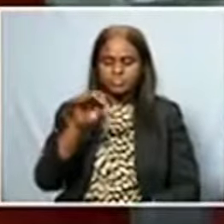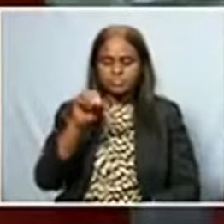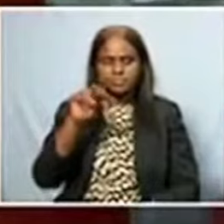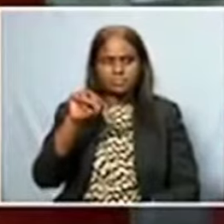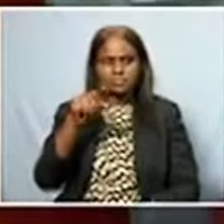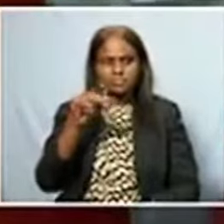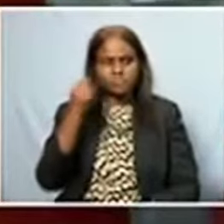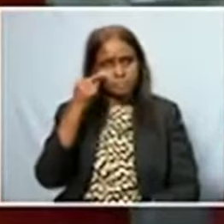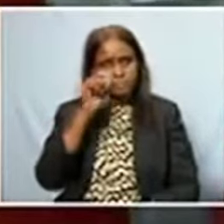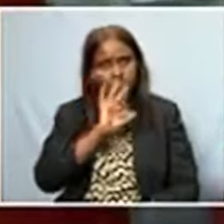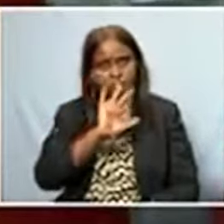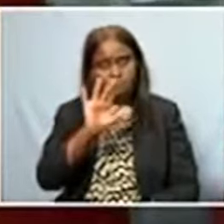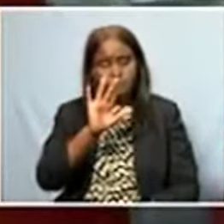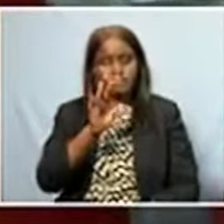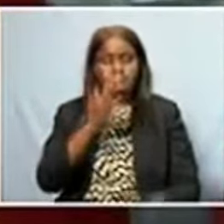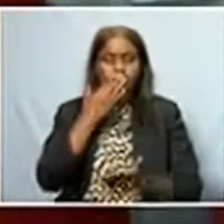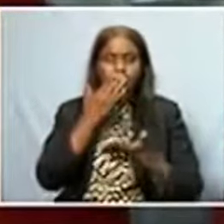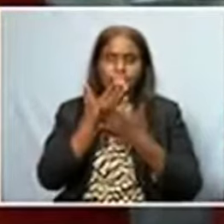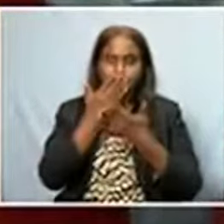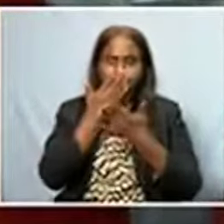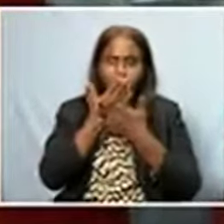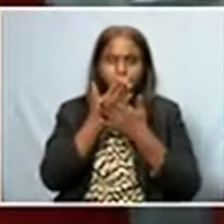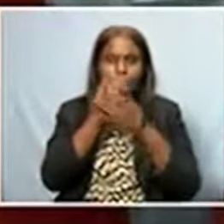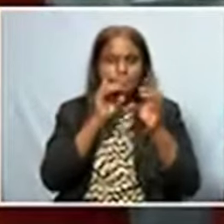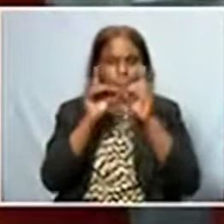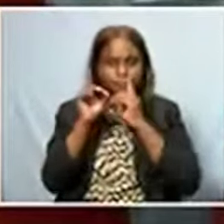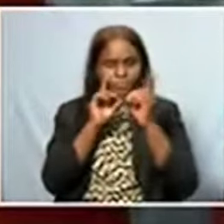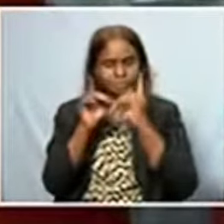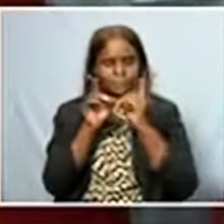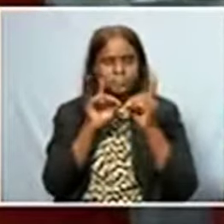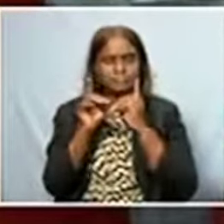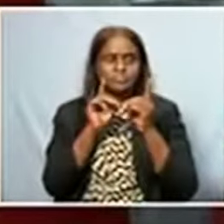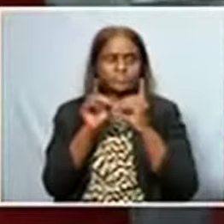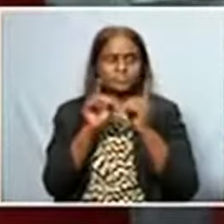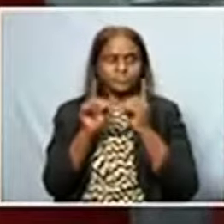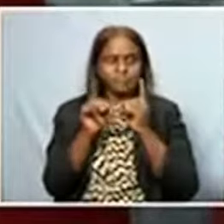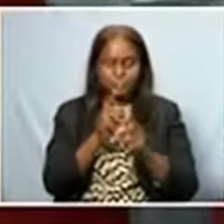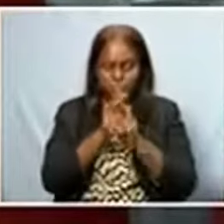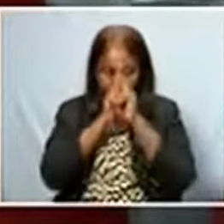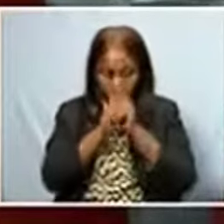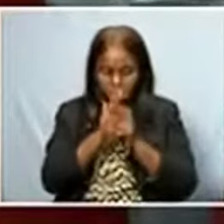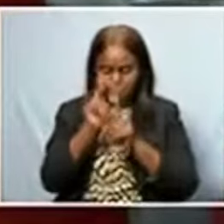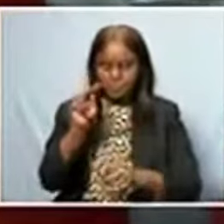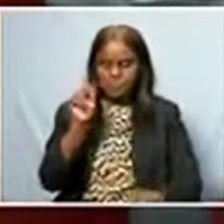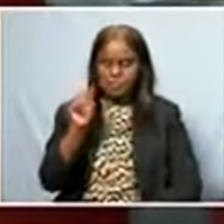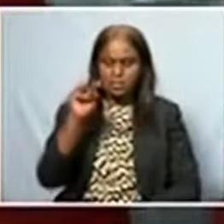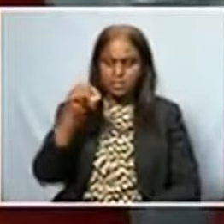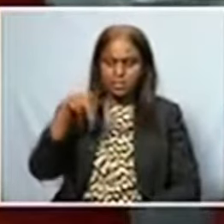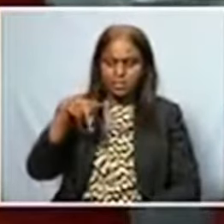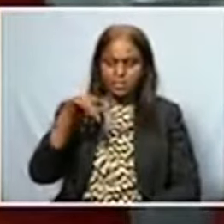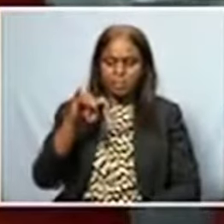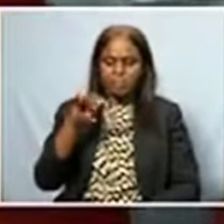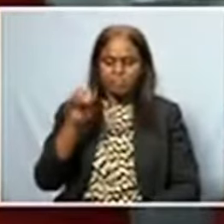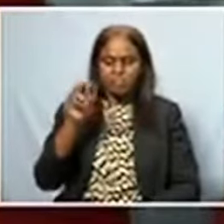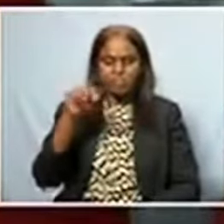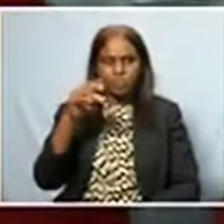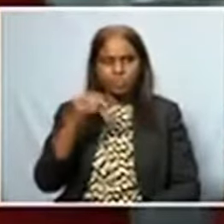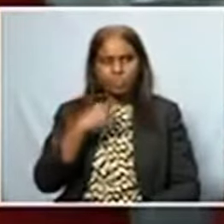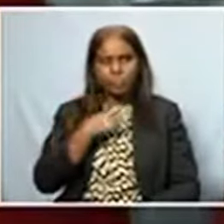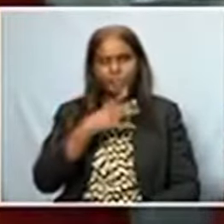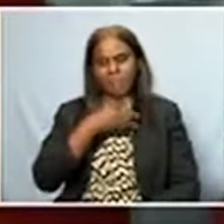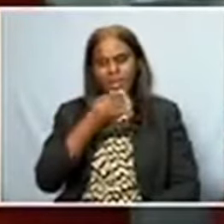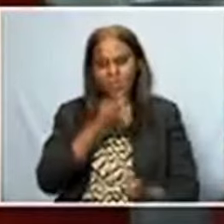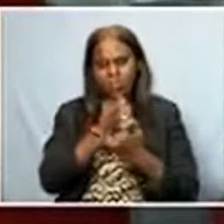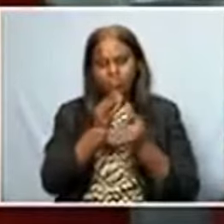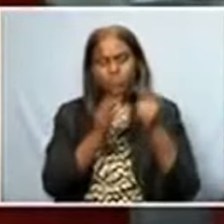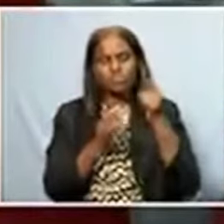for that debate. Honorable Kampiongo, I would like, through